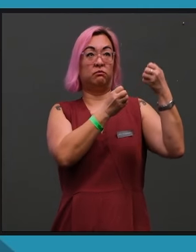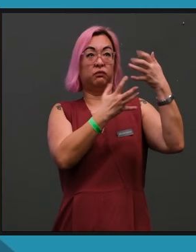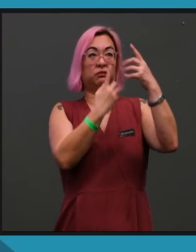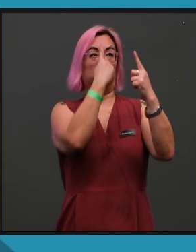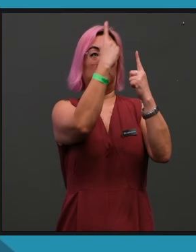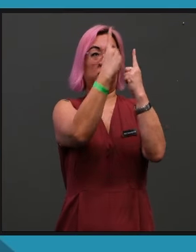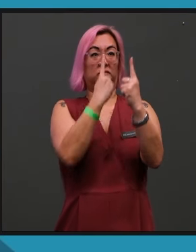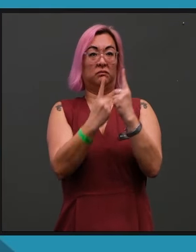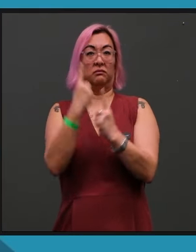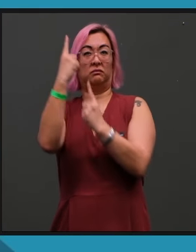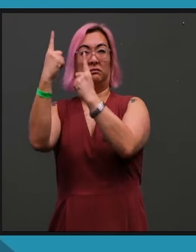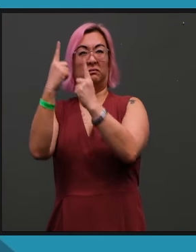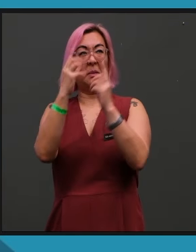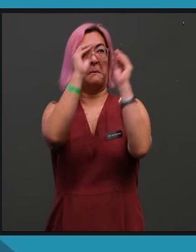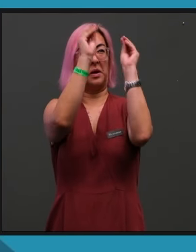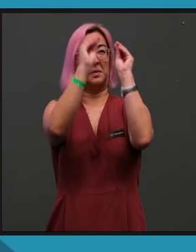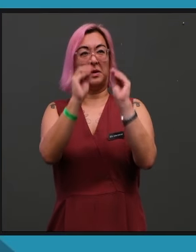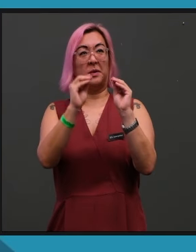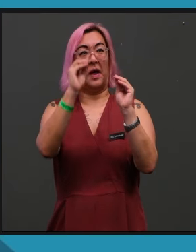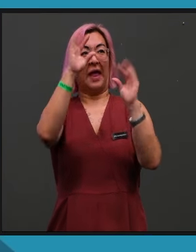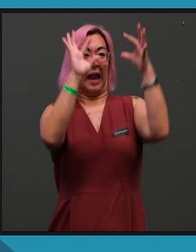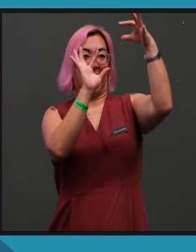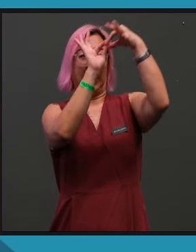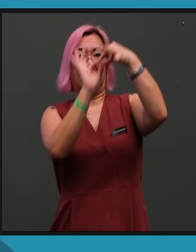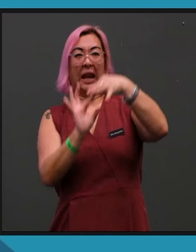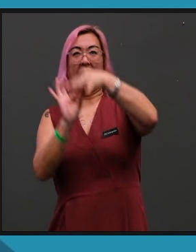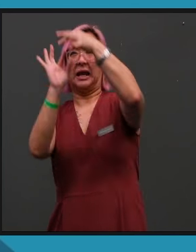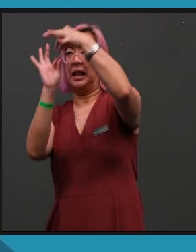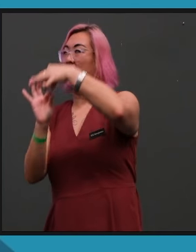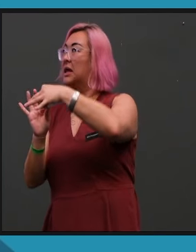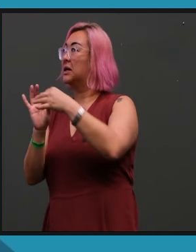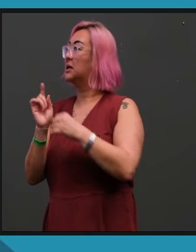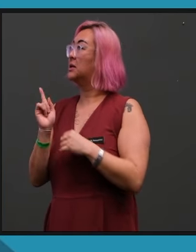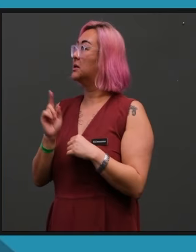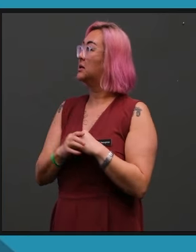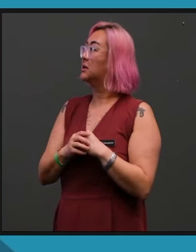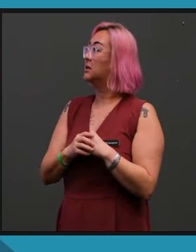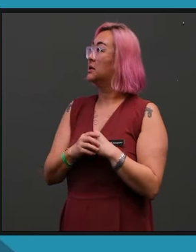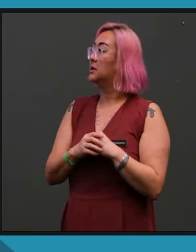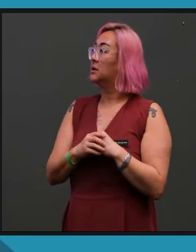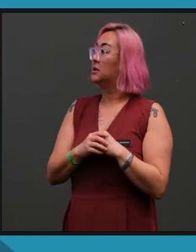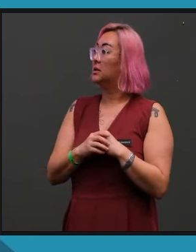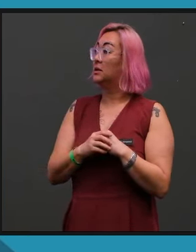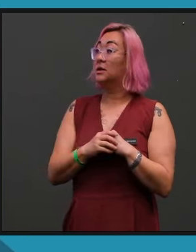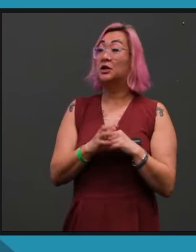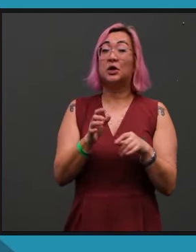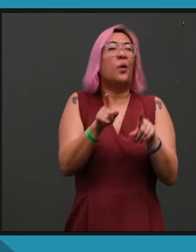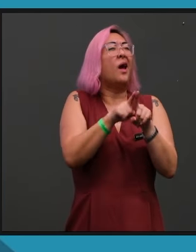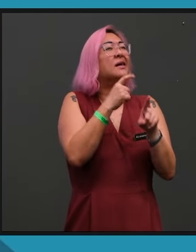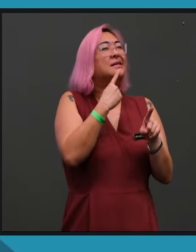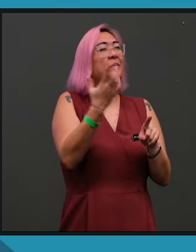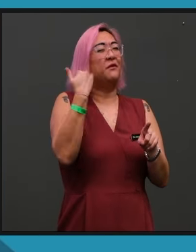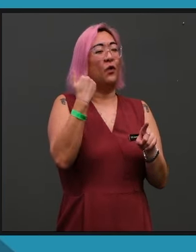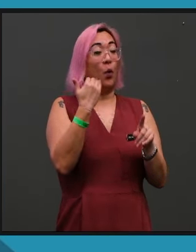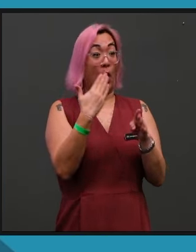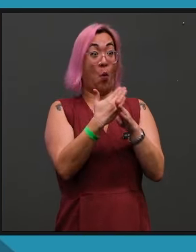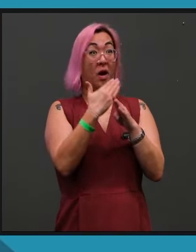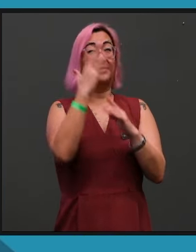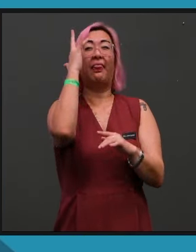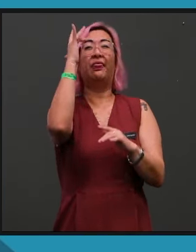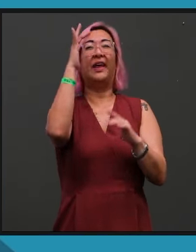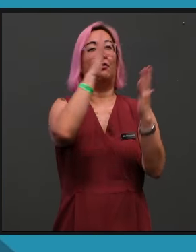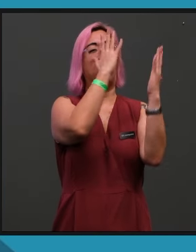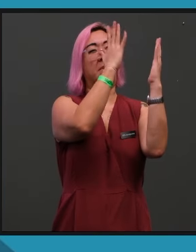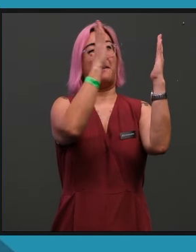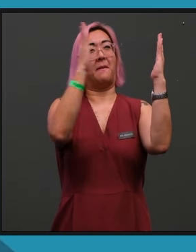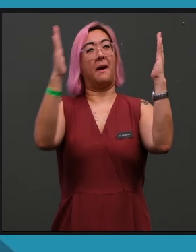designed everything. And this is kind of what I was saying earlier about how like it works in the flowchart, but then it also has to work when you're actually playing